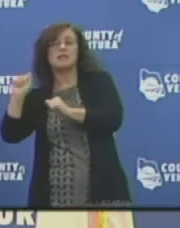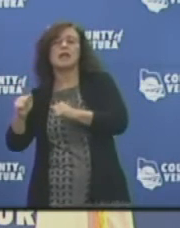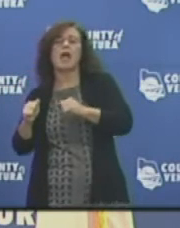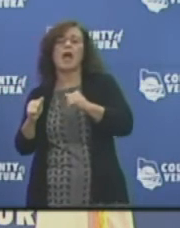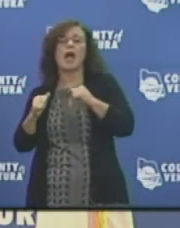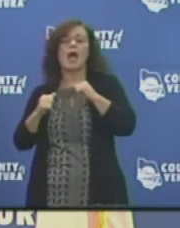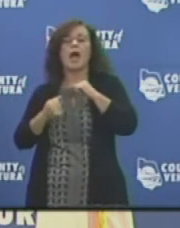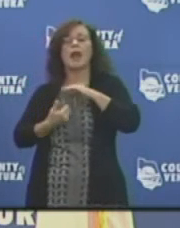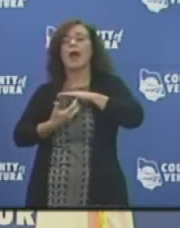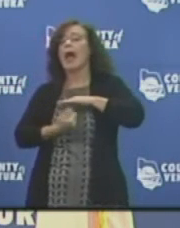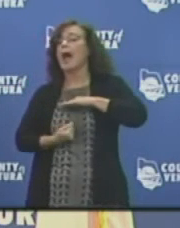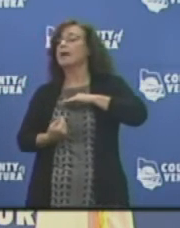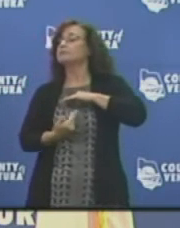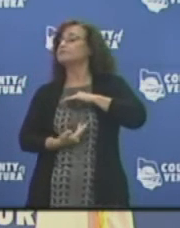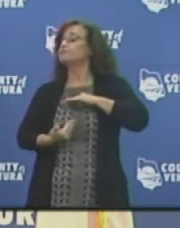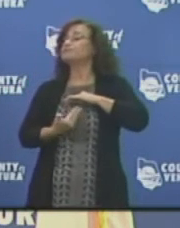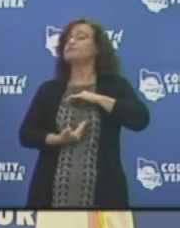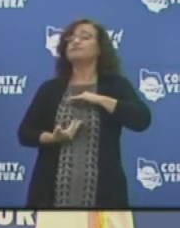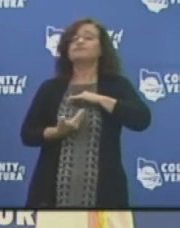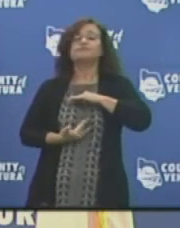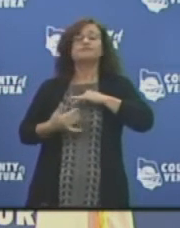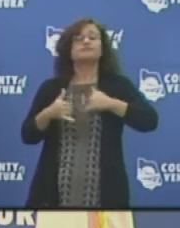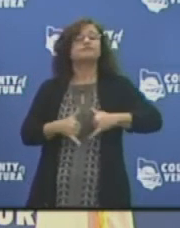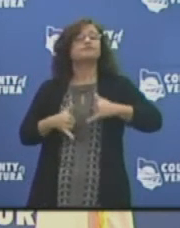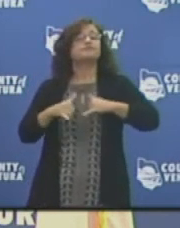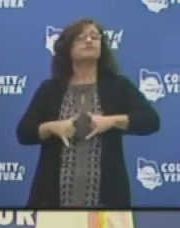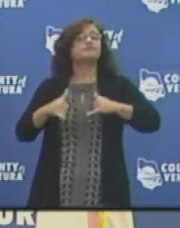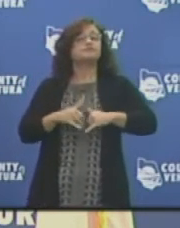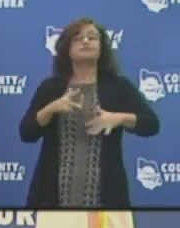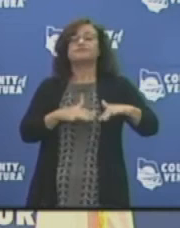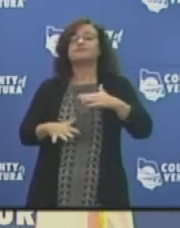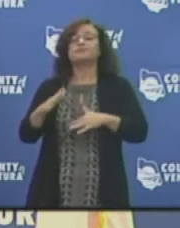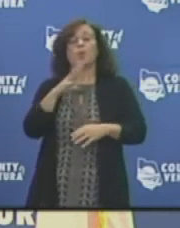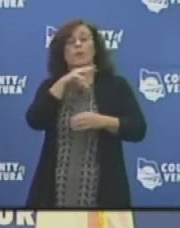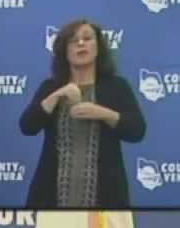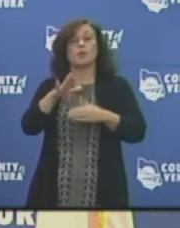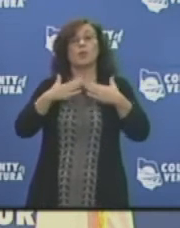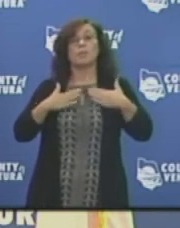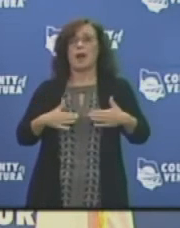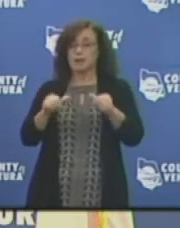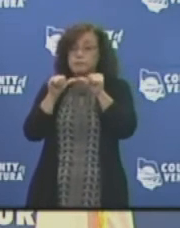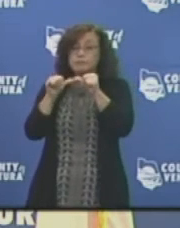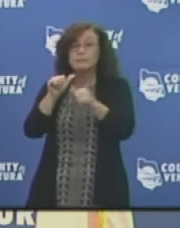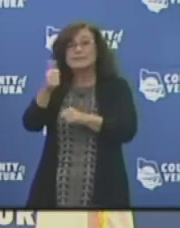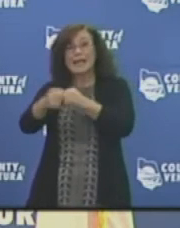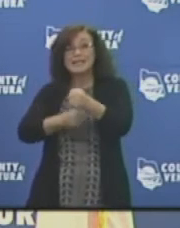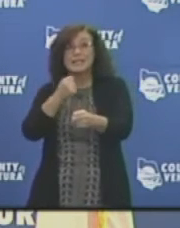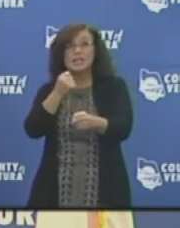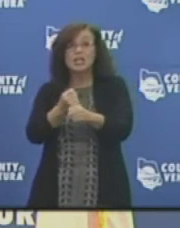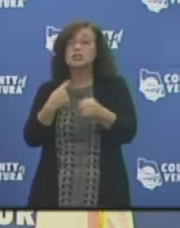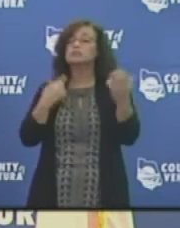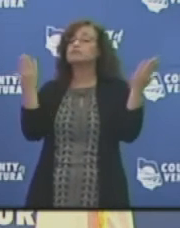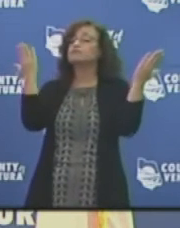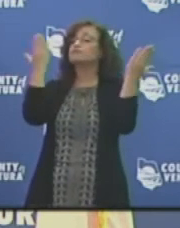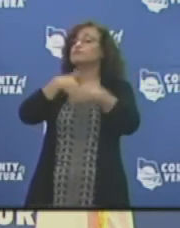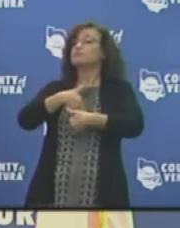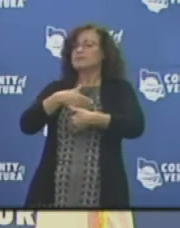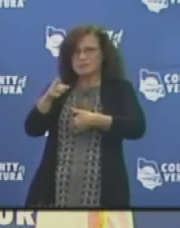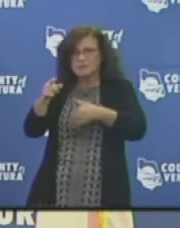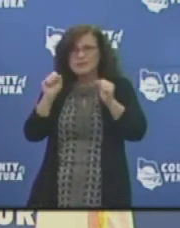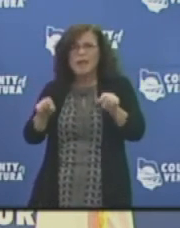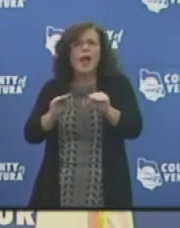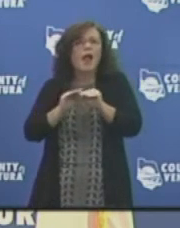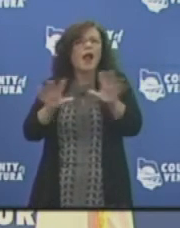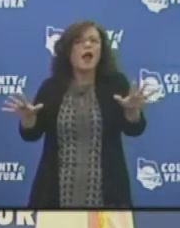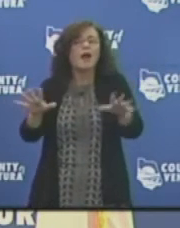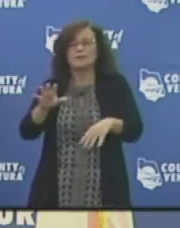symptoms. But during that entire period of time, a person is contagious. And you may know that without